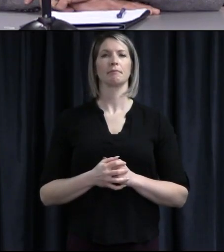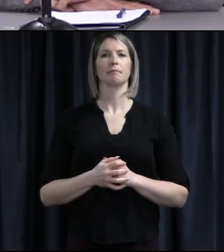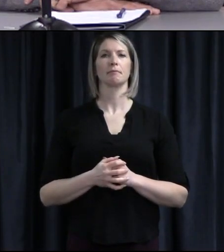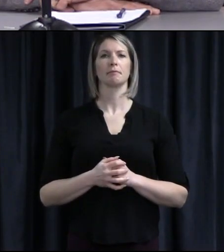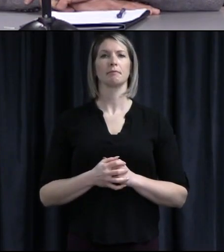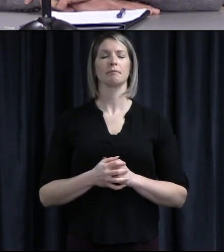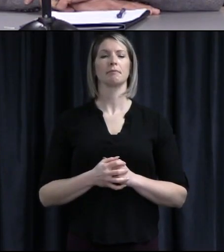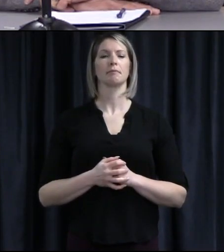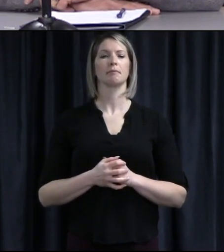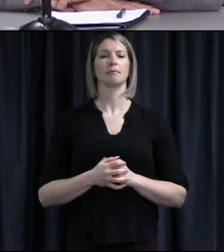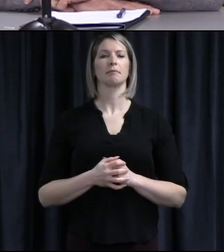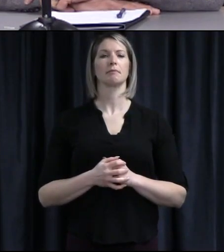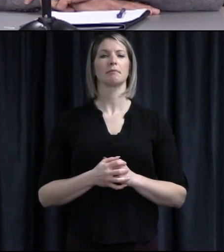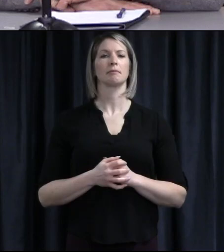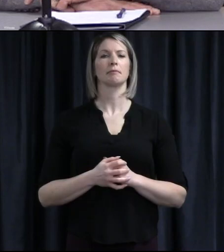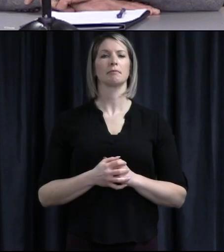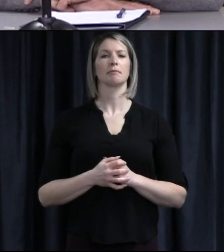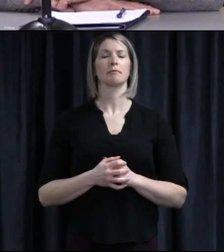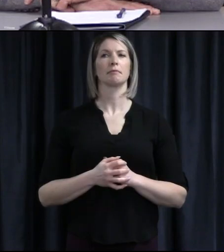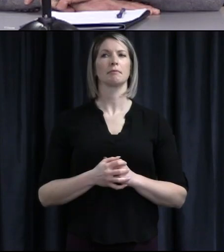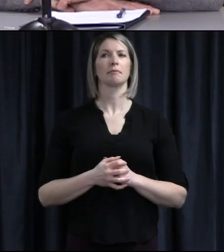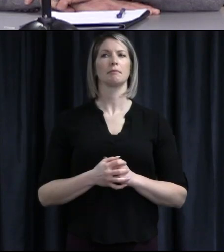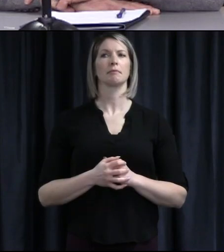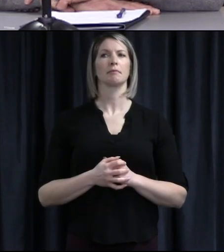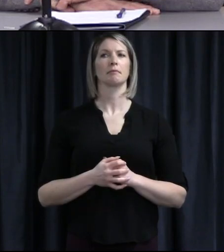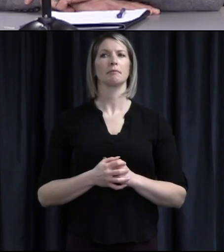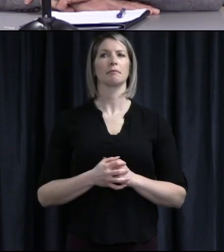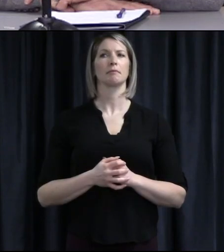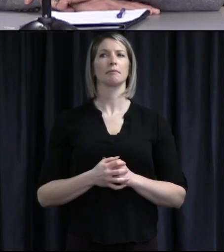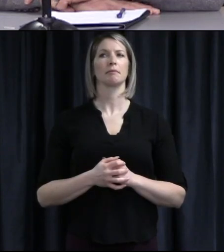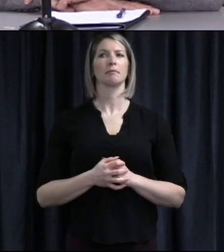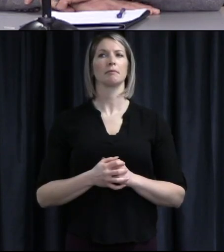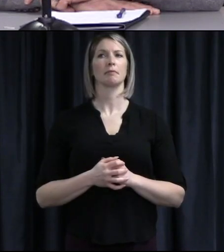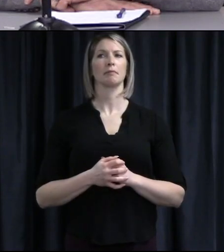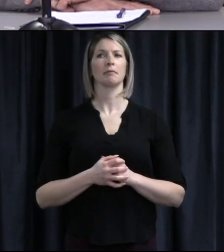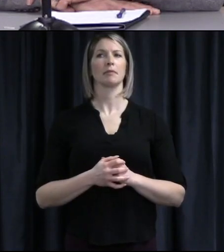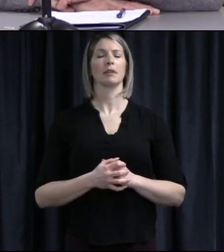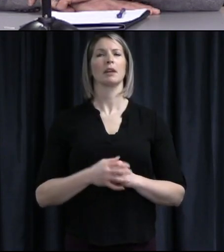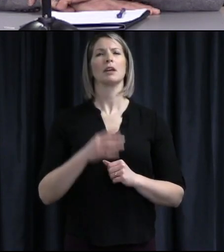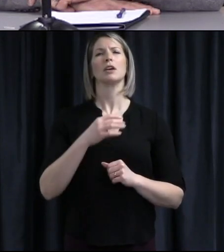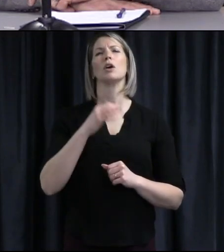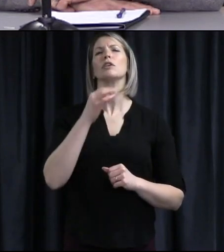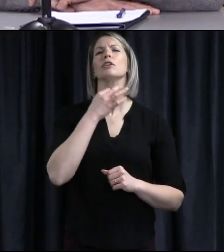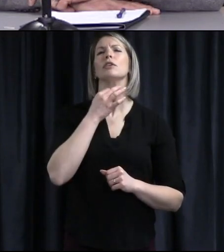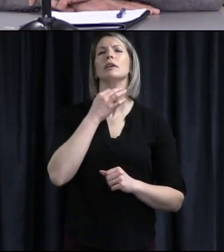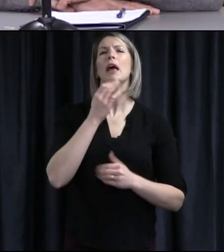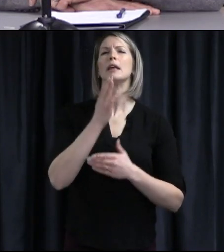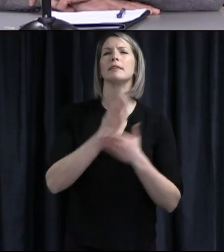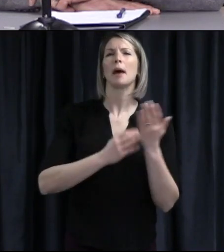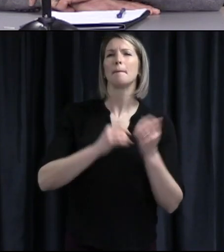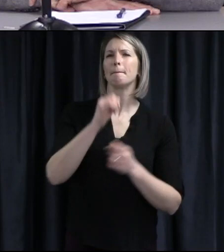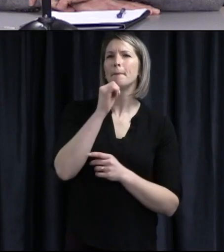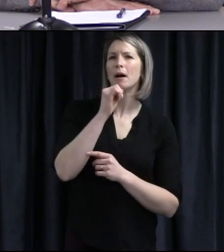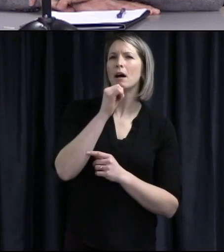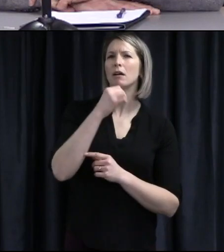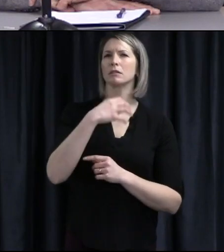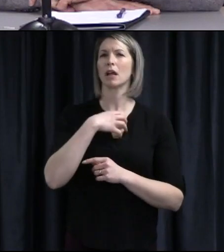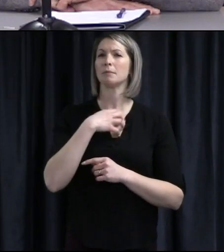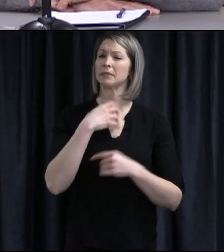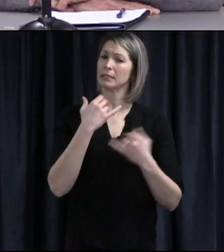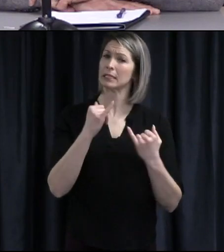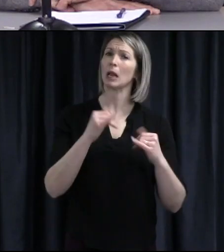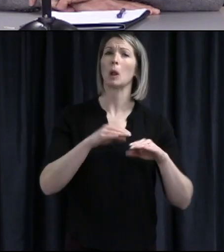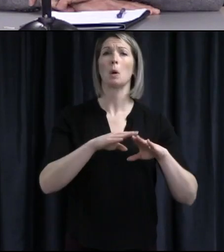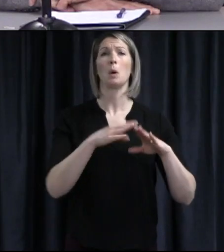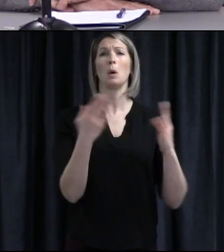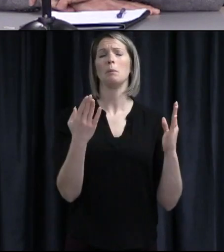Yes, I understand that some bars in some little towns are still open. I was wondering how